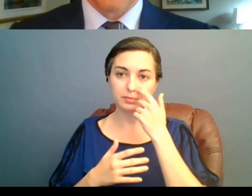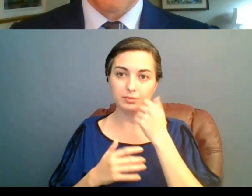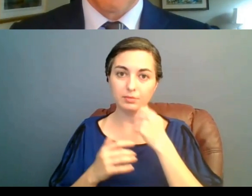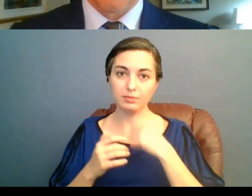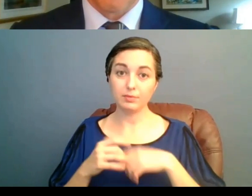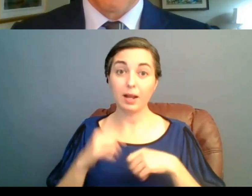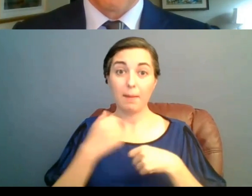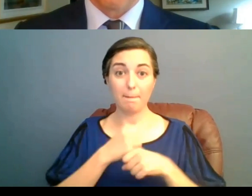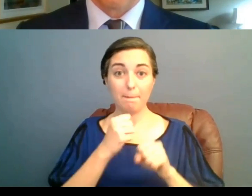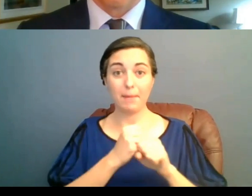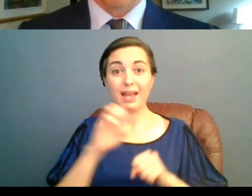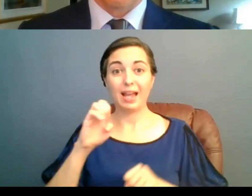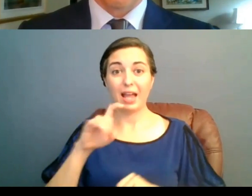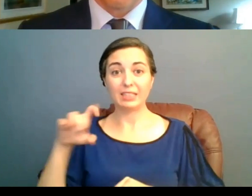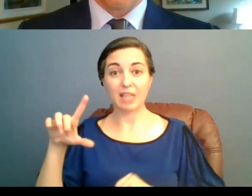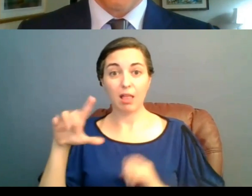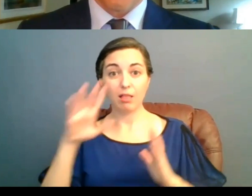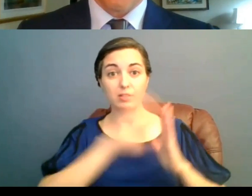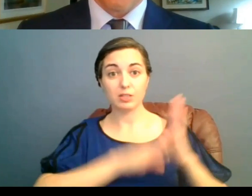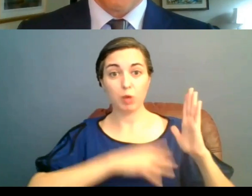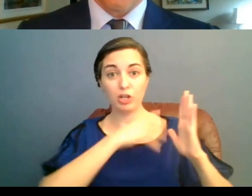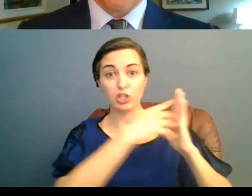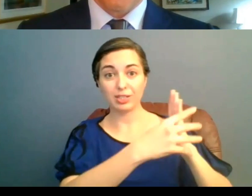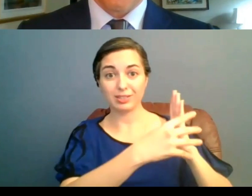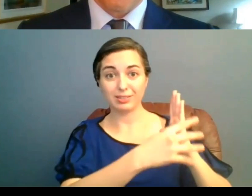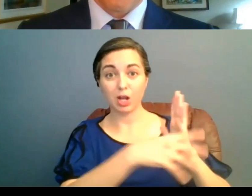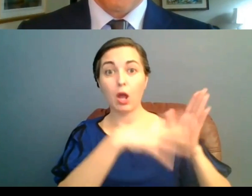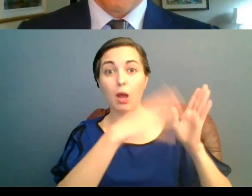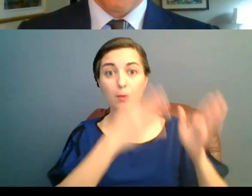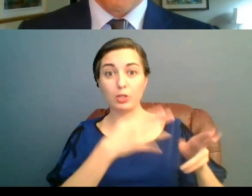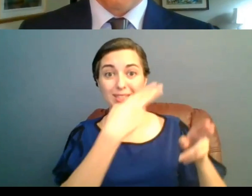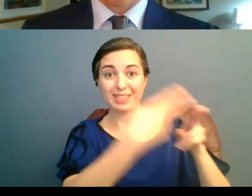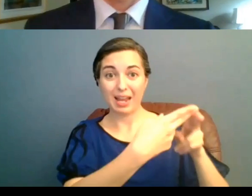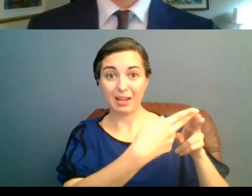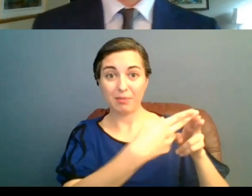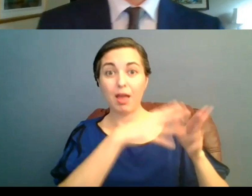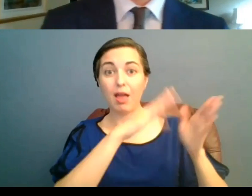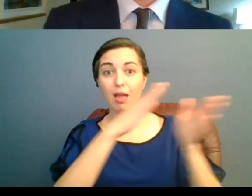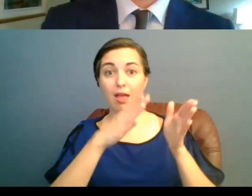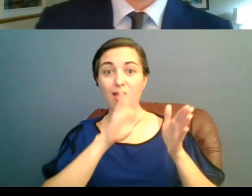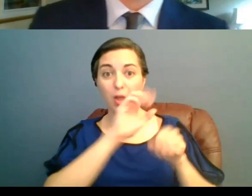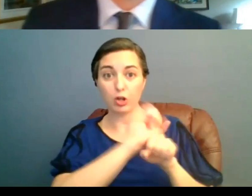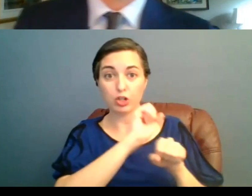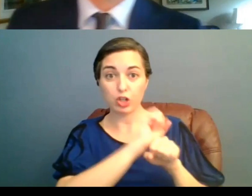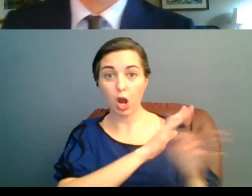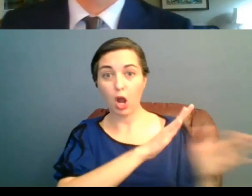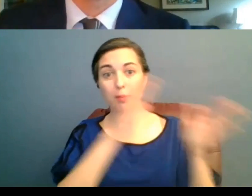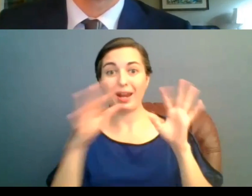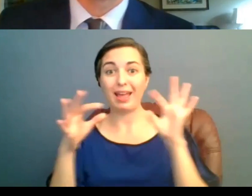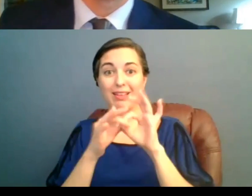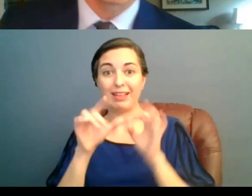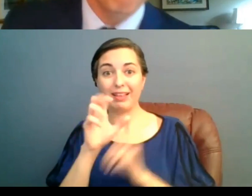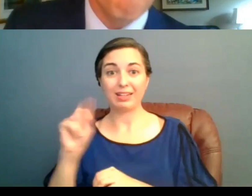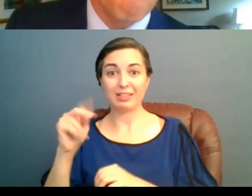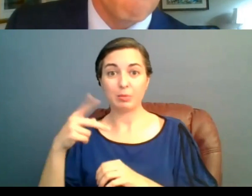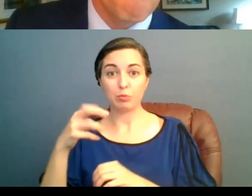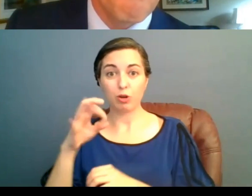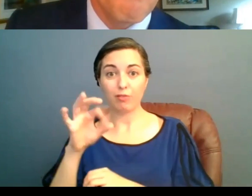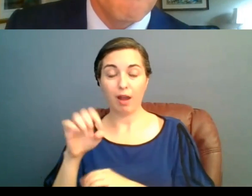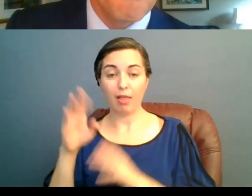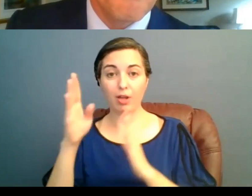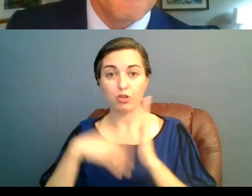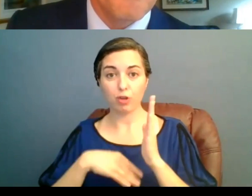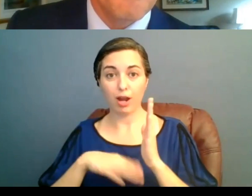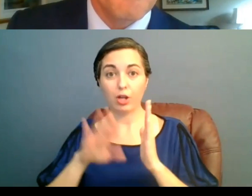Excel spreadsheet, okay? Put the person's name in it, their job, and the link to their LinkedIn profile, and track